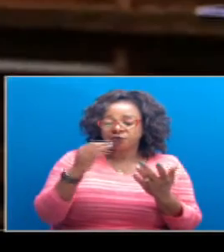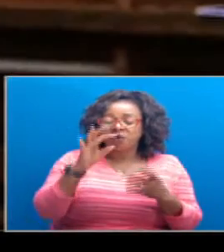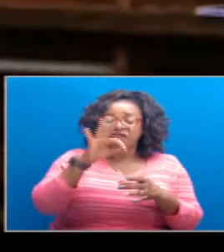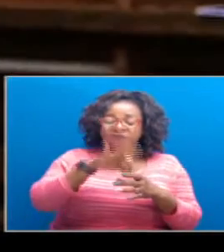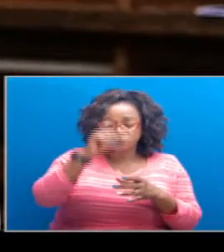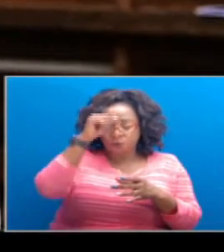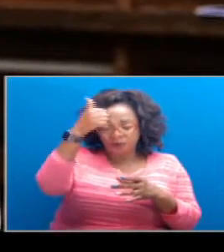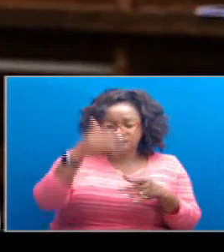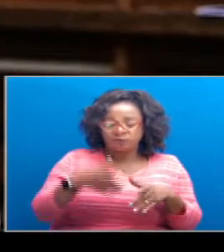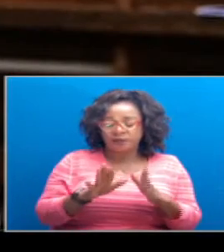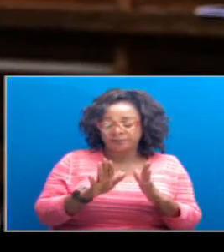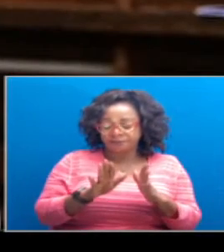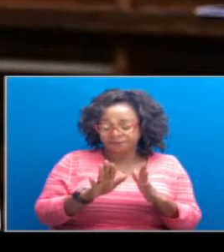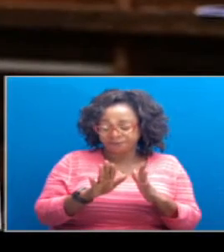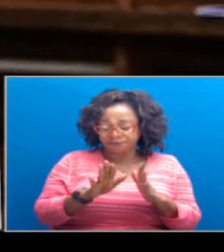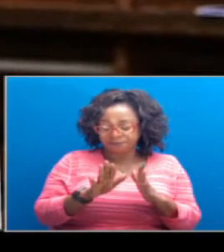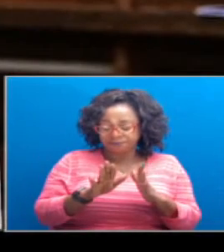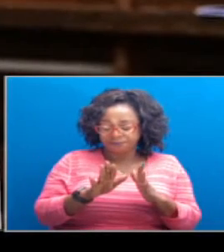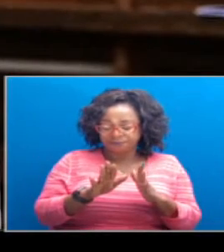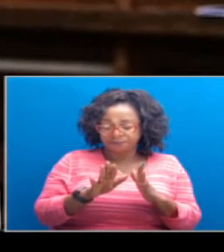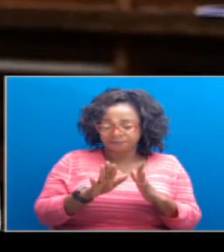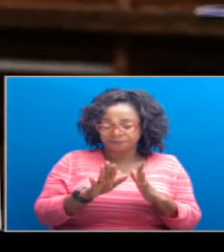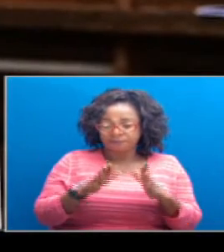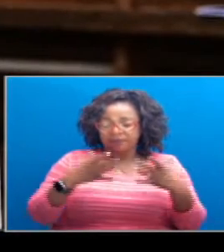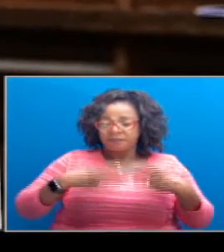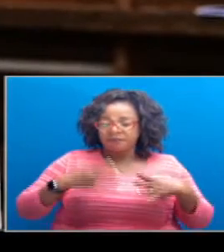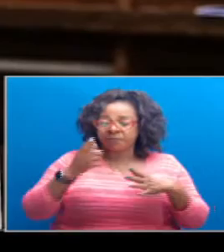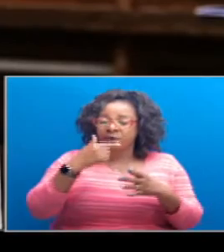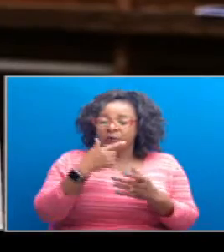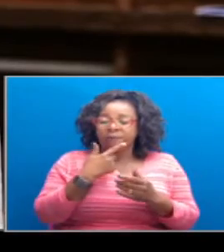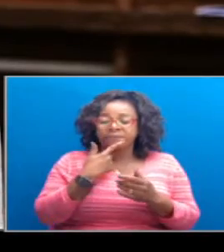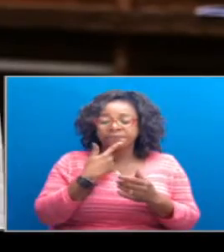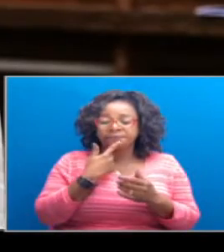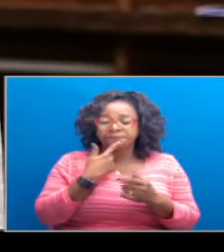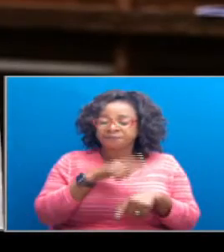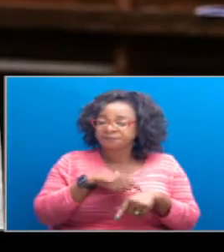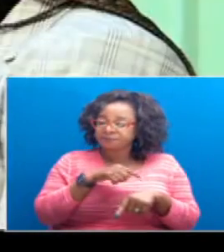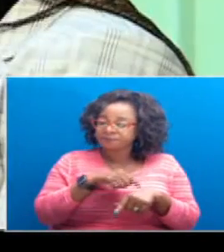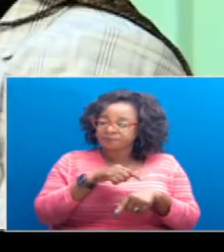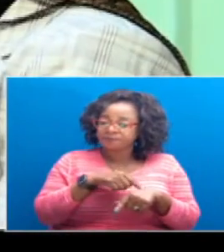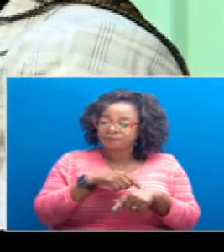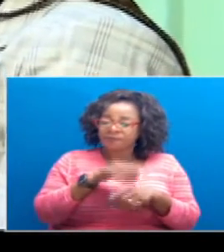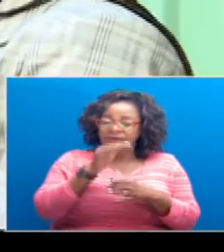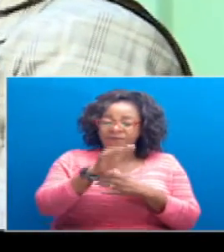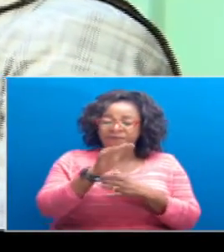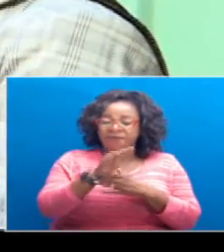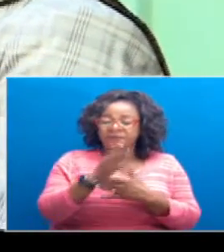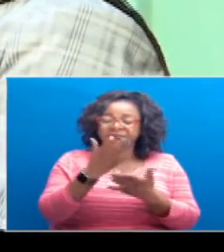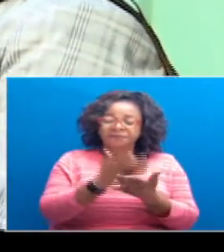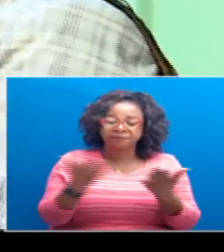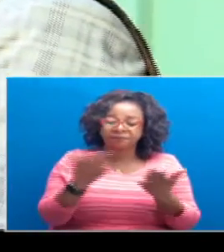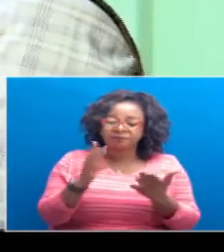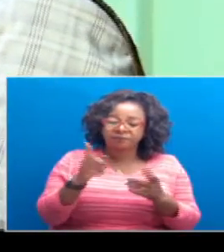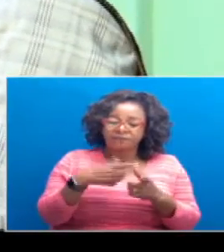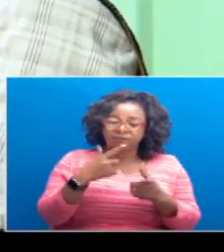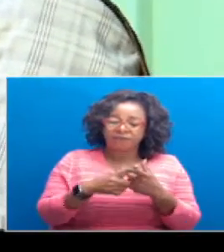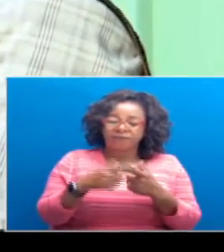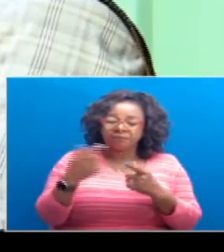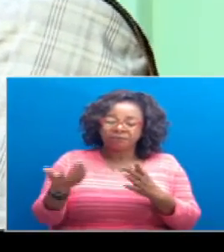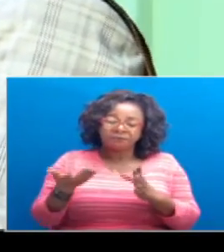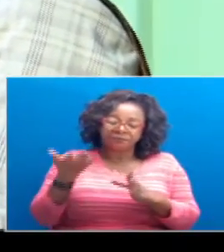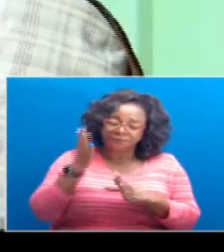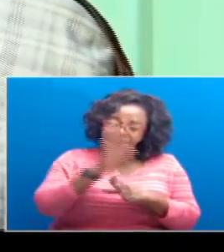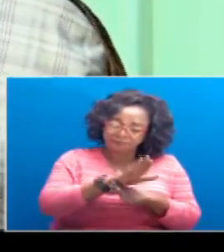wisely. There's a lot of people who lament that when they access public health facilities, they're then forced to go back